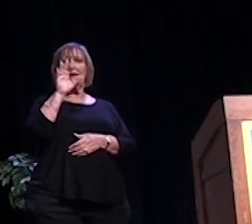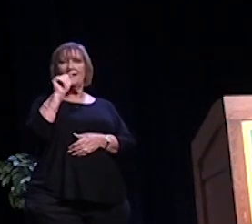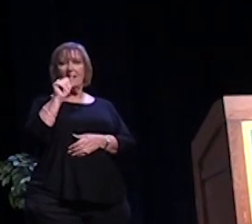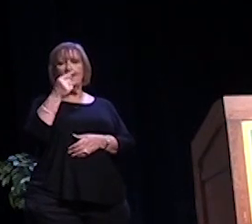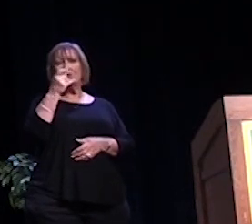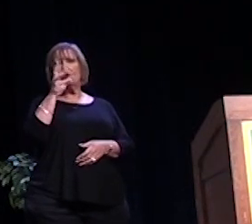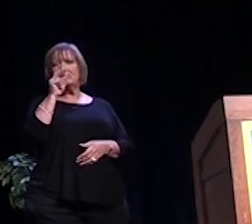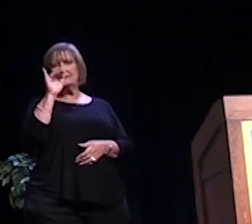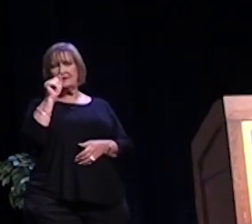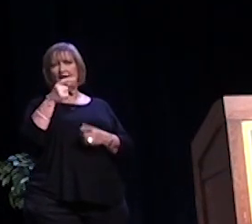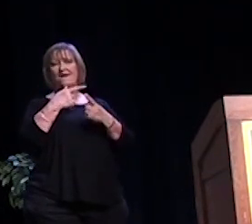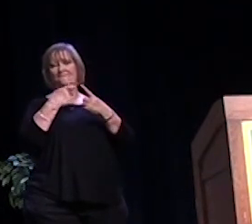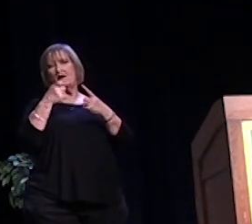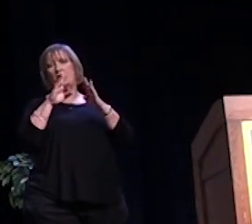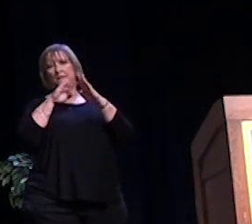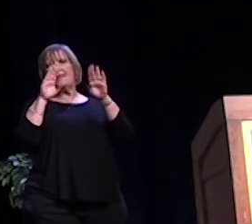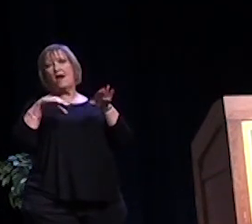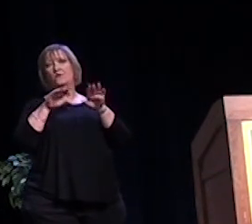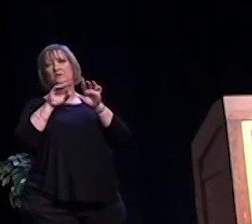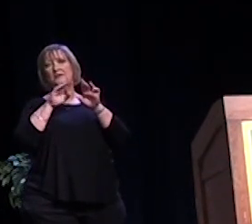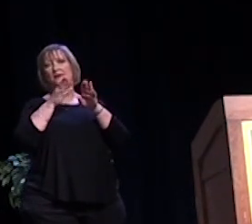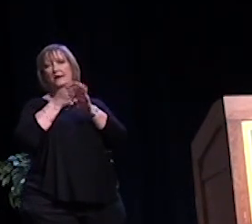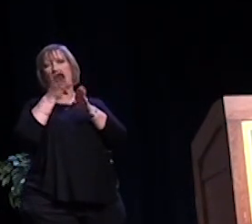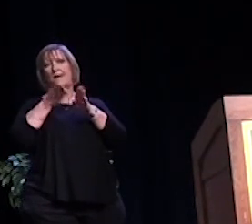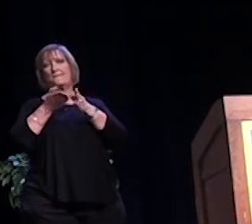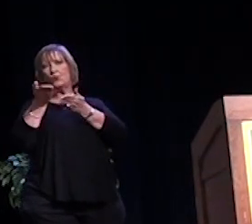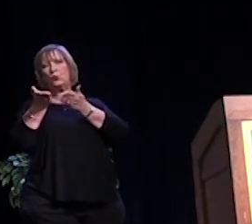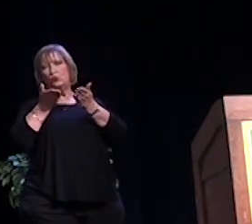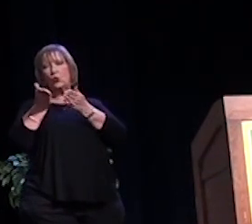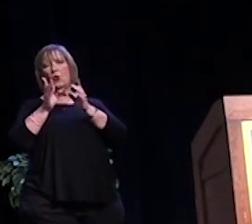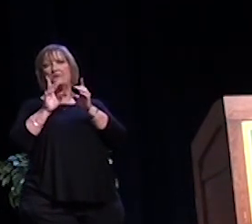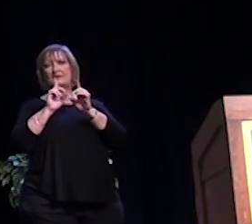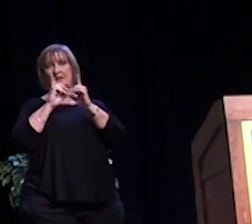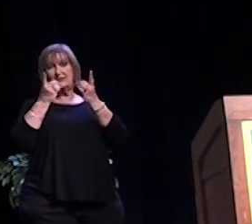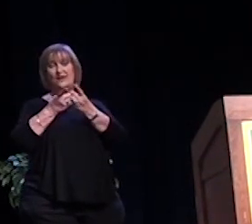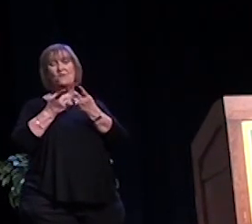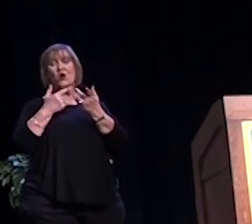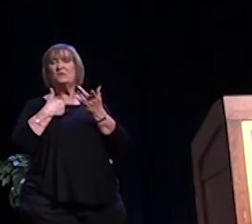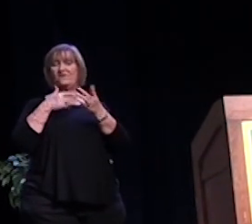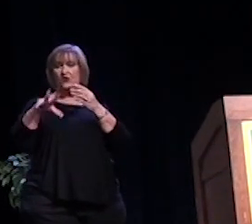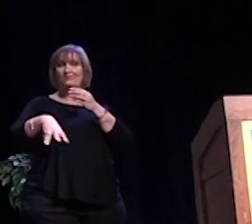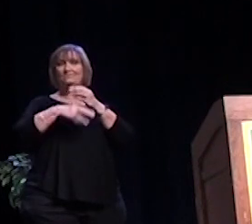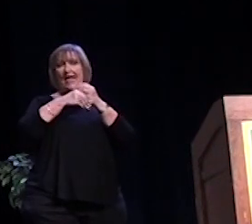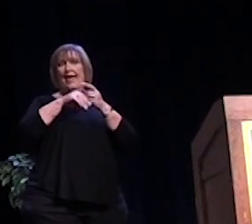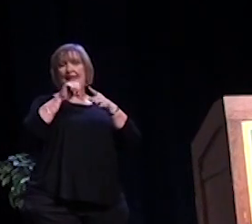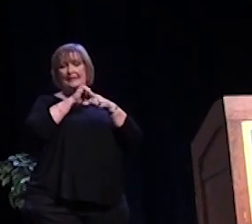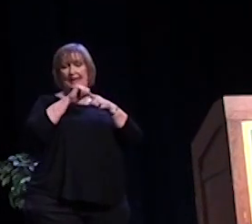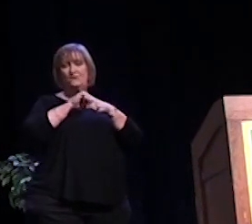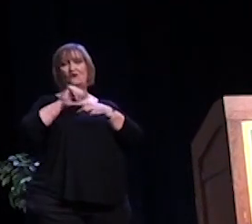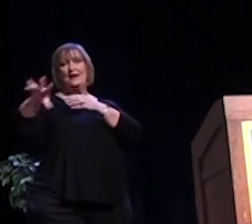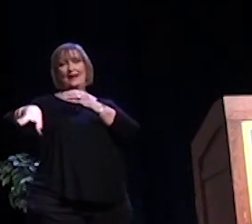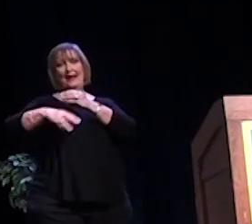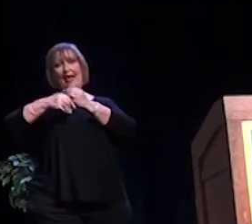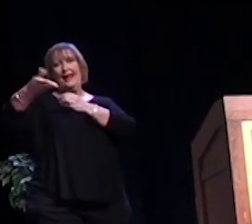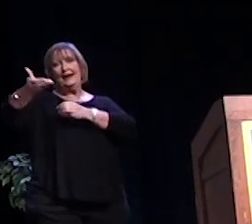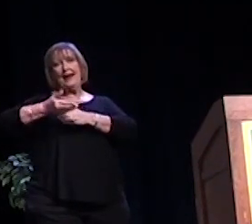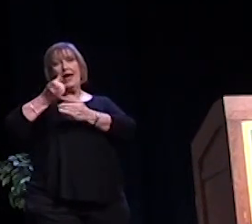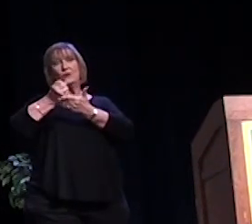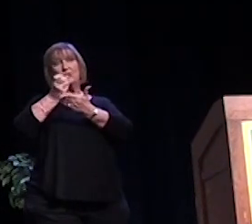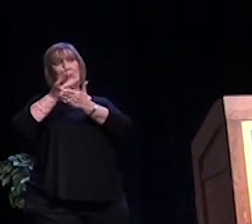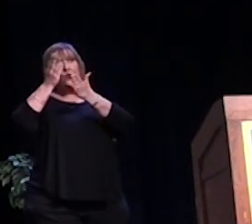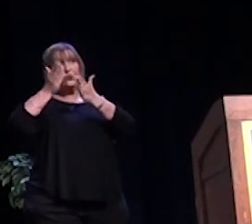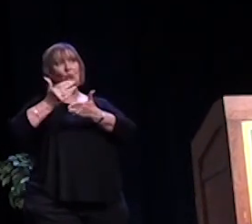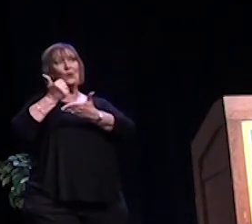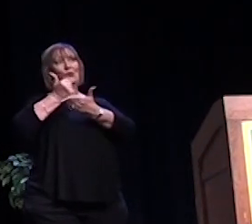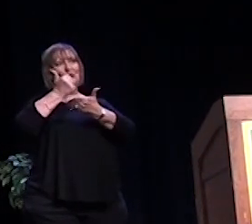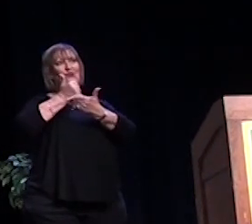Mark Carter for doing things, bringing the social workers. It's a new day, listen, and one opinion of them are doing so many